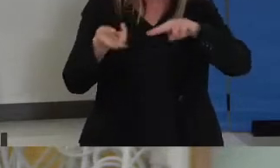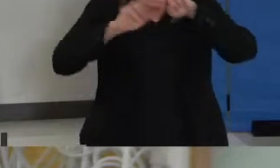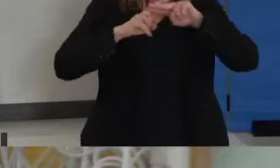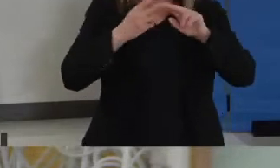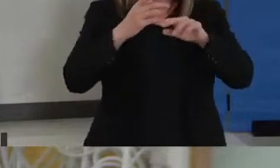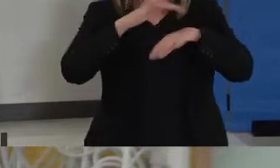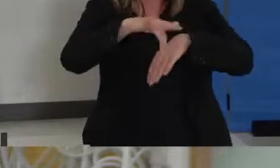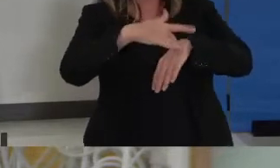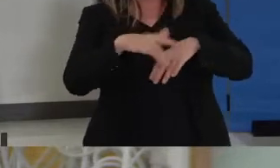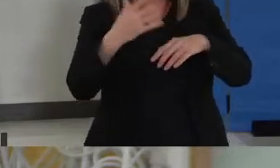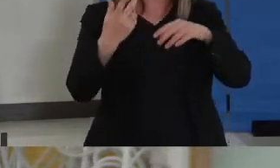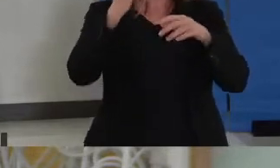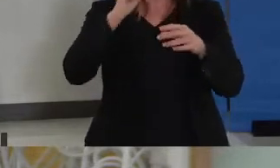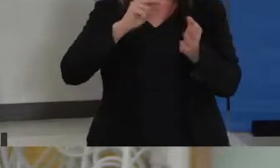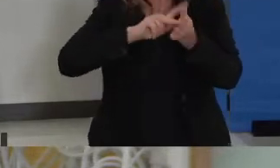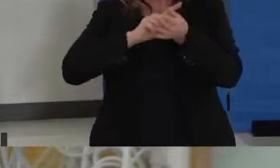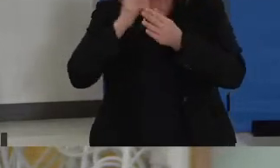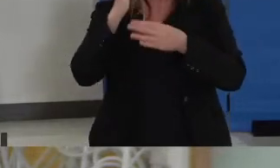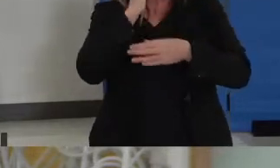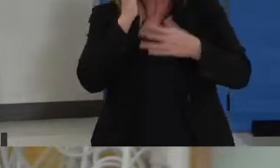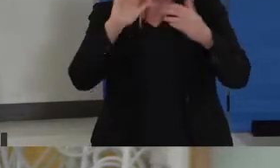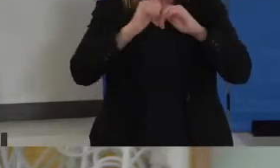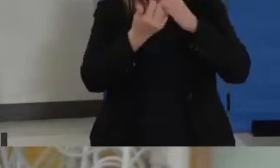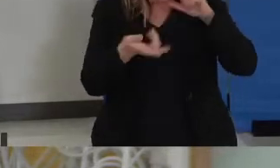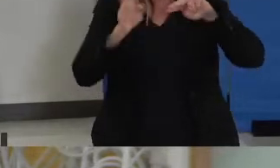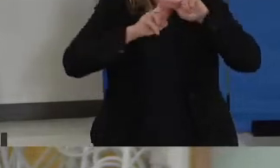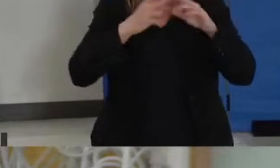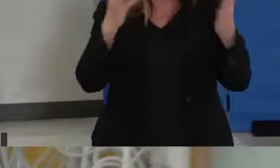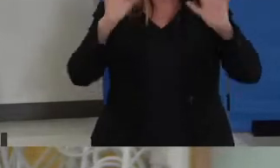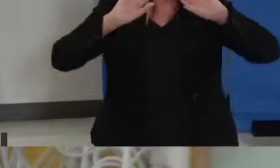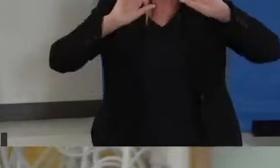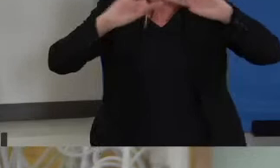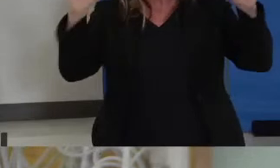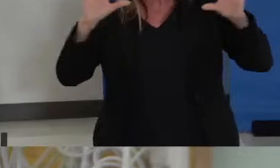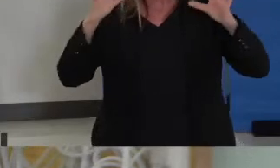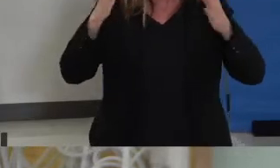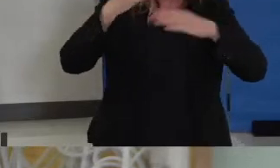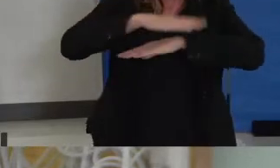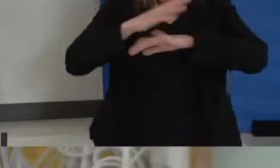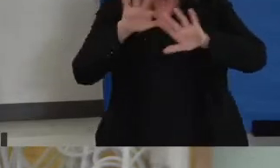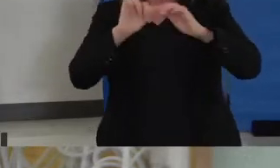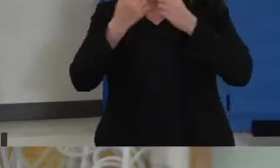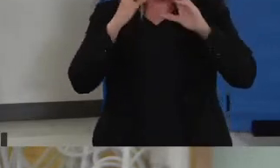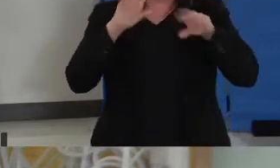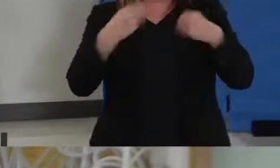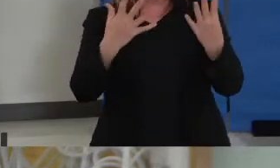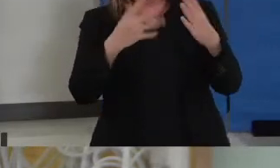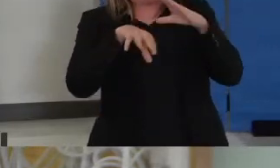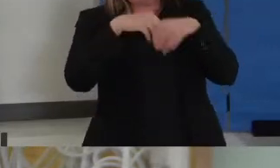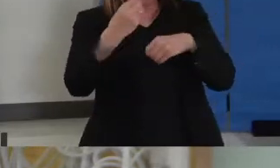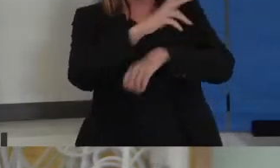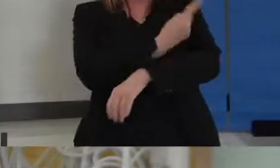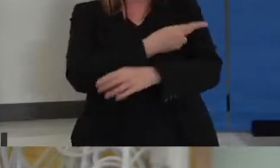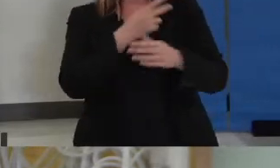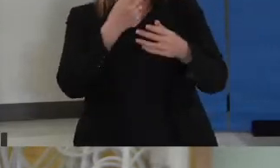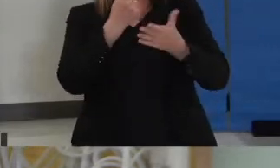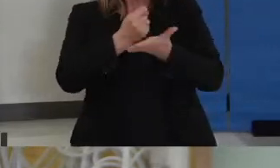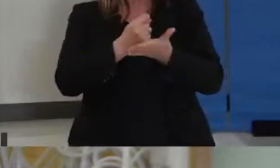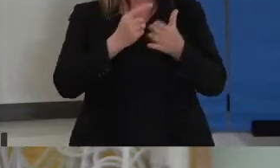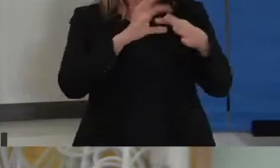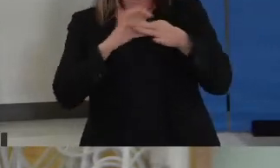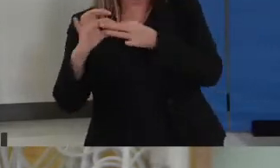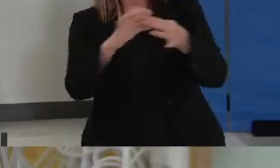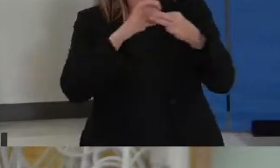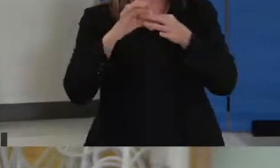of inpatient psychiatric beds? How do we increase the availability of crisis stabilization units? How do we provide outpatient treatment, care coordination,